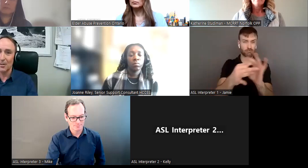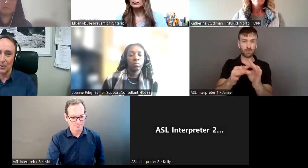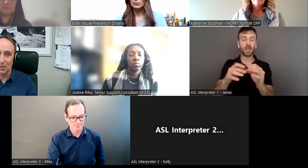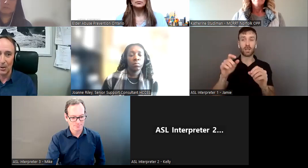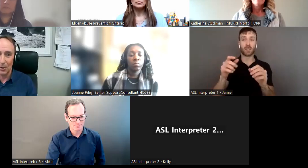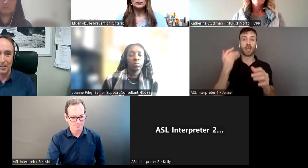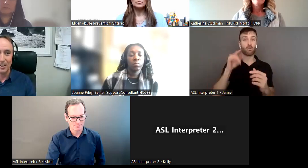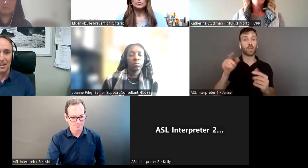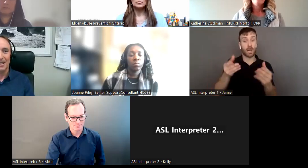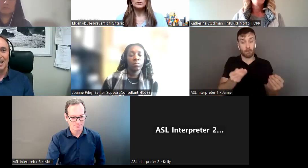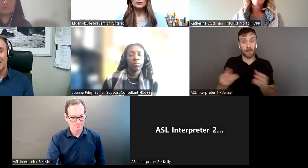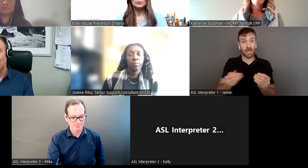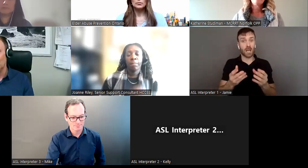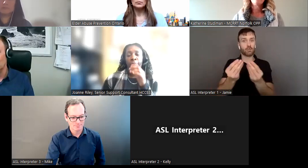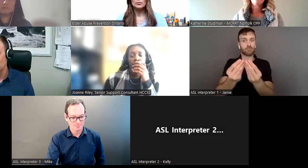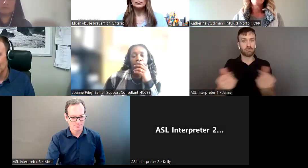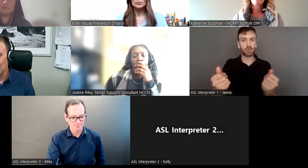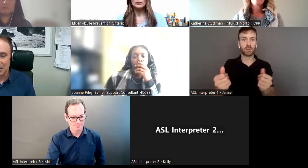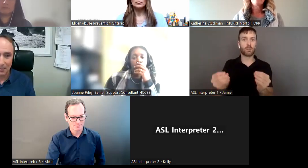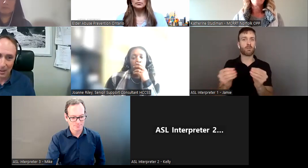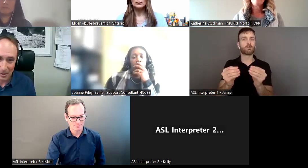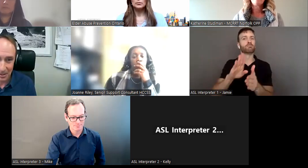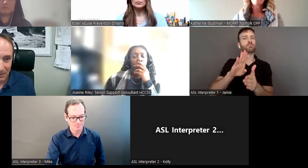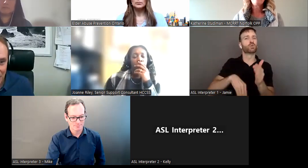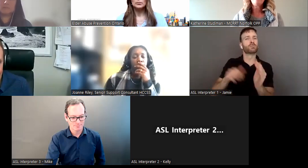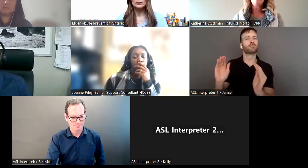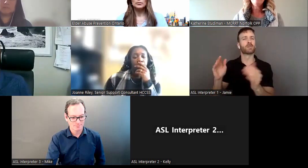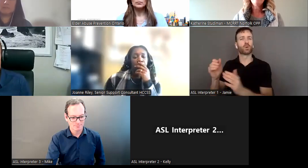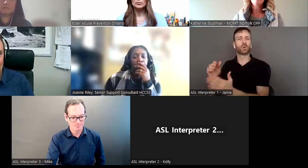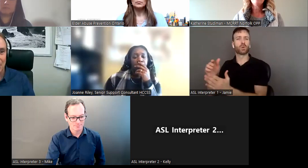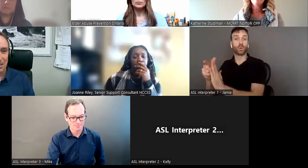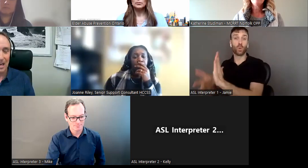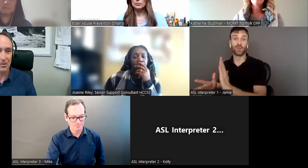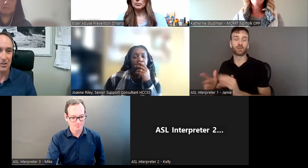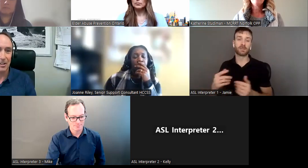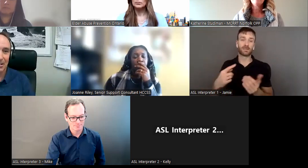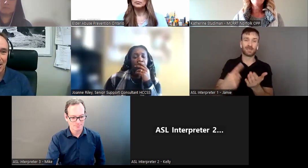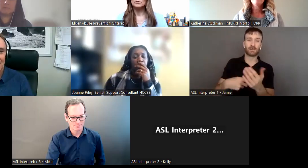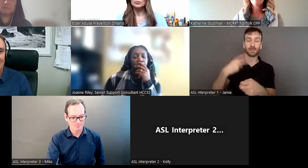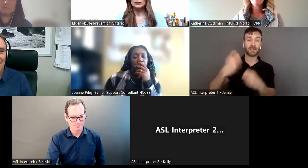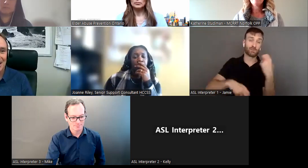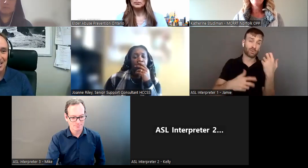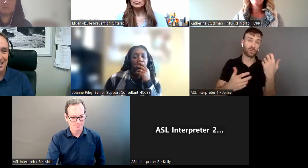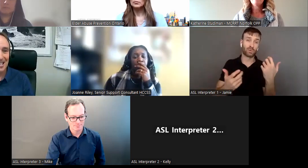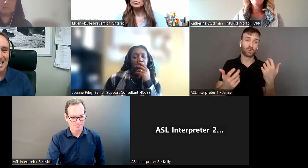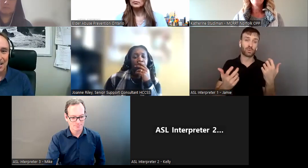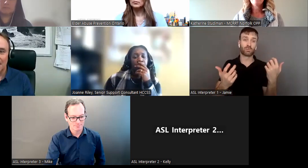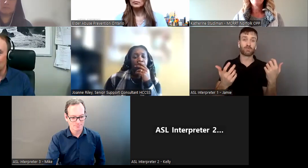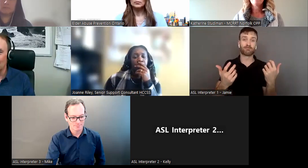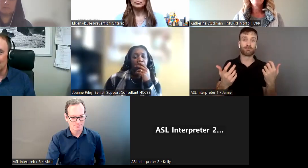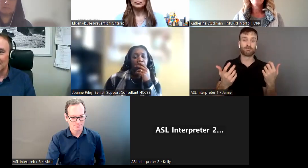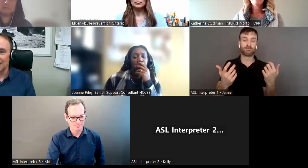effective than going to a lawyer. But sometimes it's difficult to get people to actually see